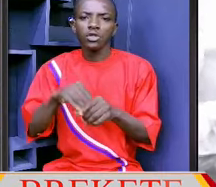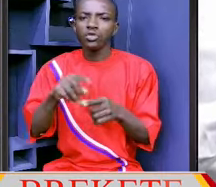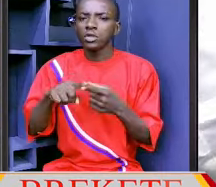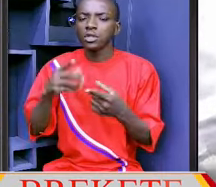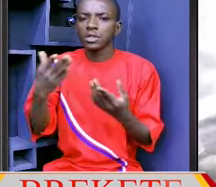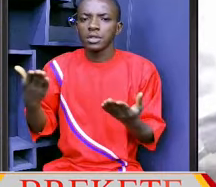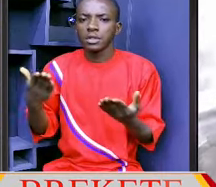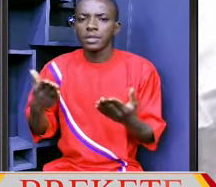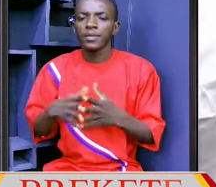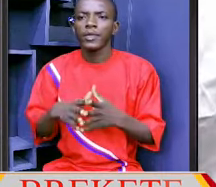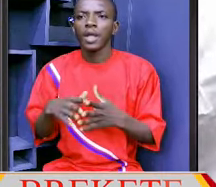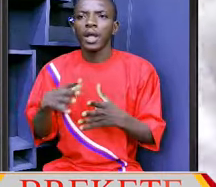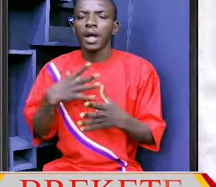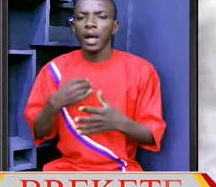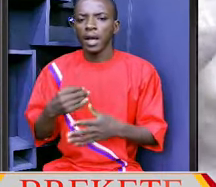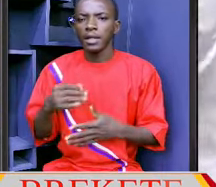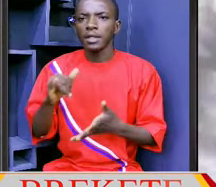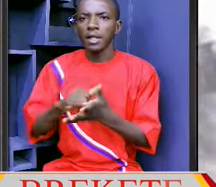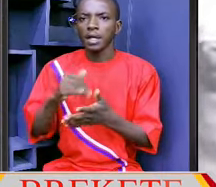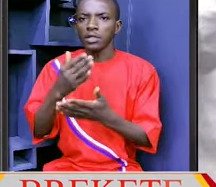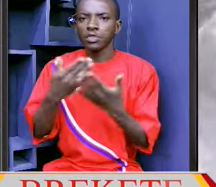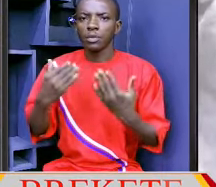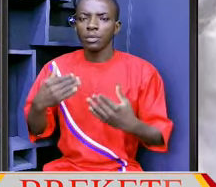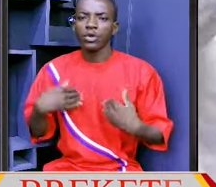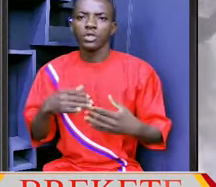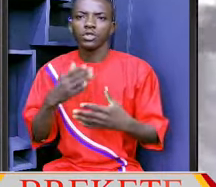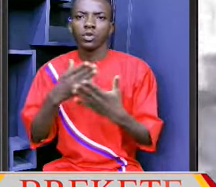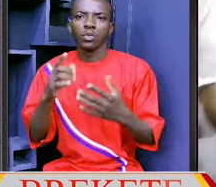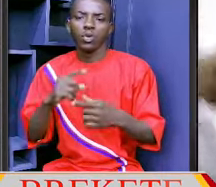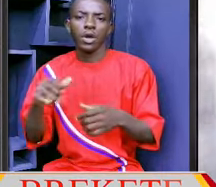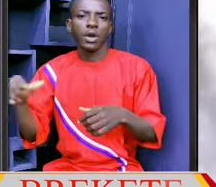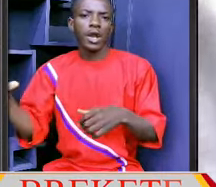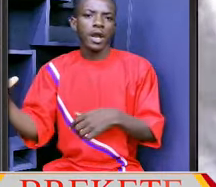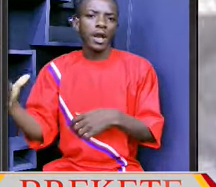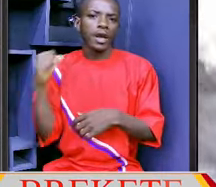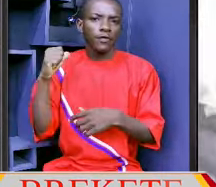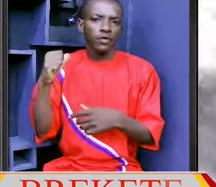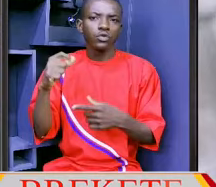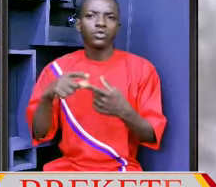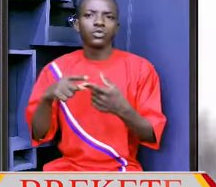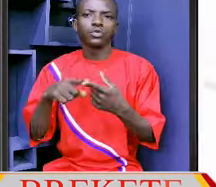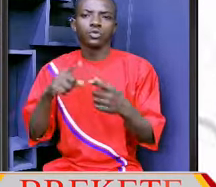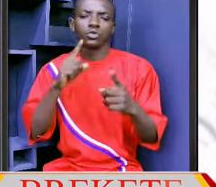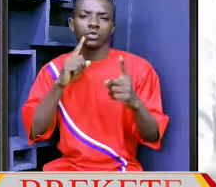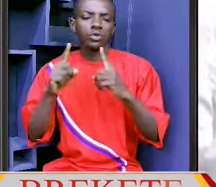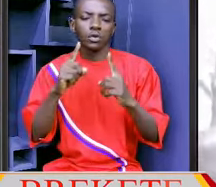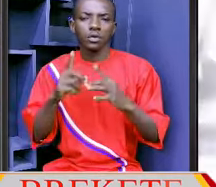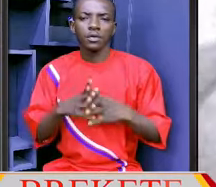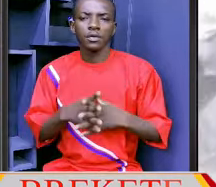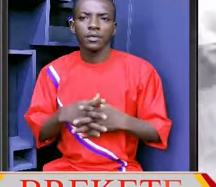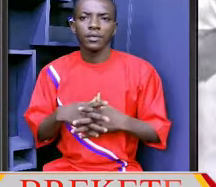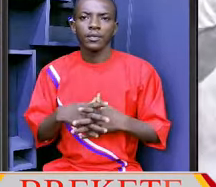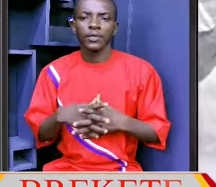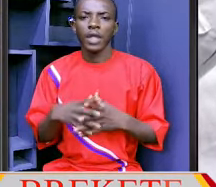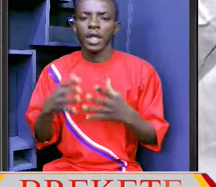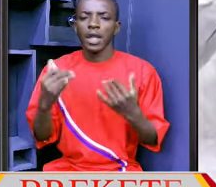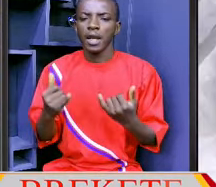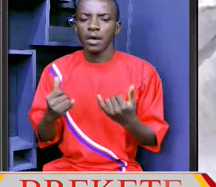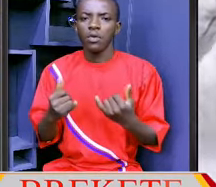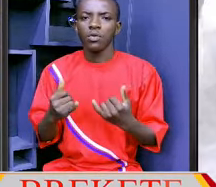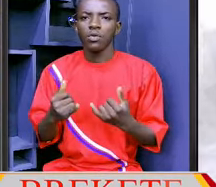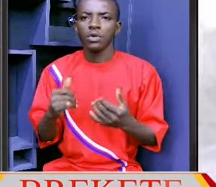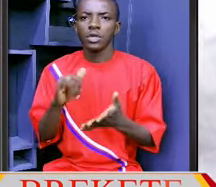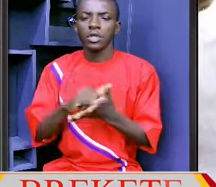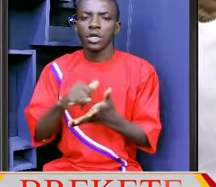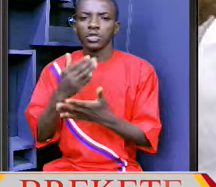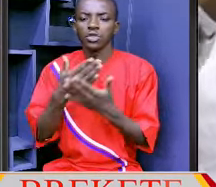thing. And that somebody somewhere has refused, he can't refuse to talk. Now,